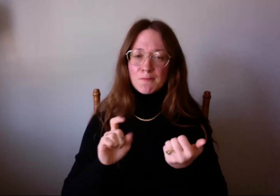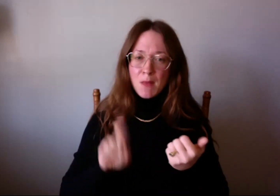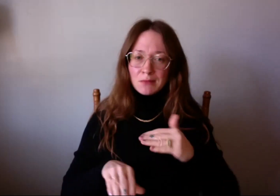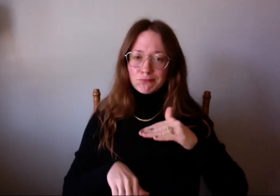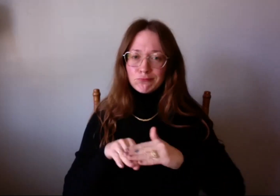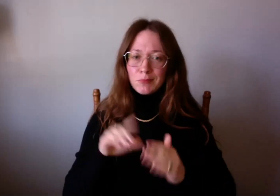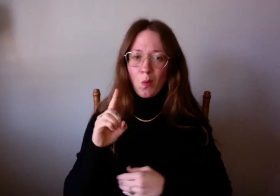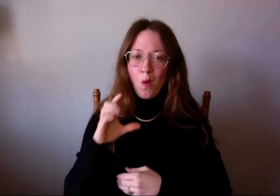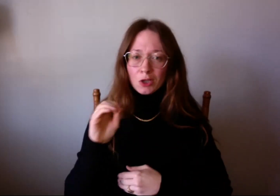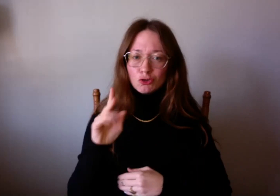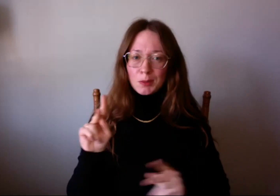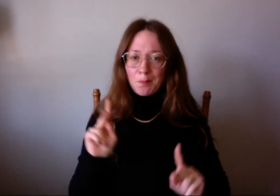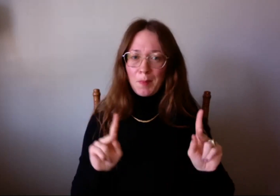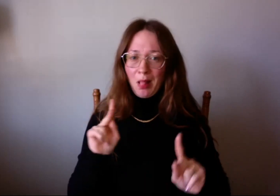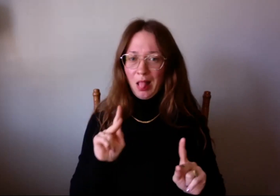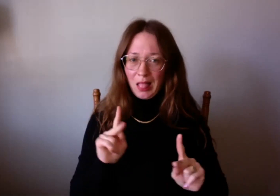links.